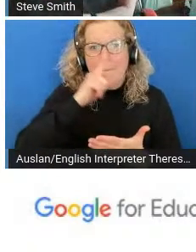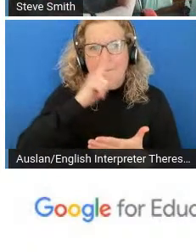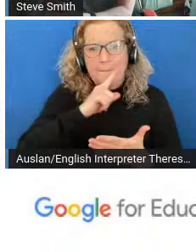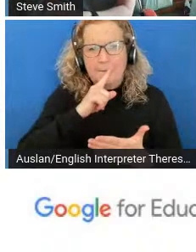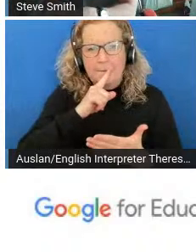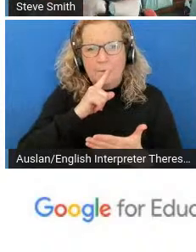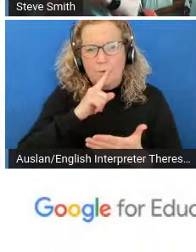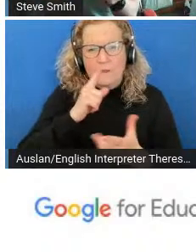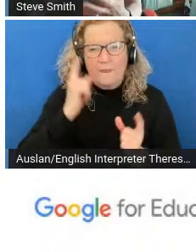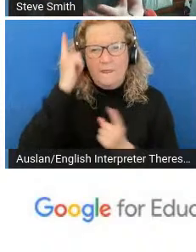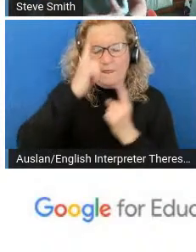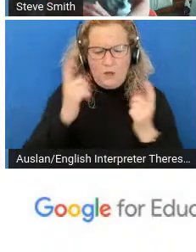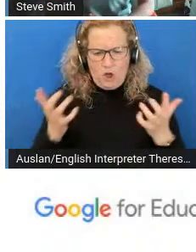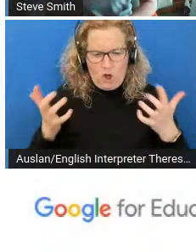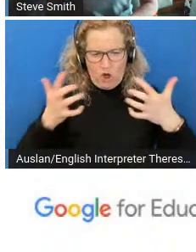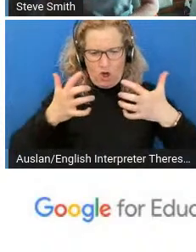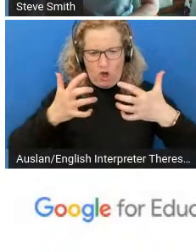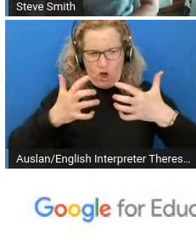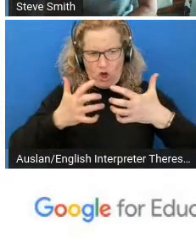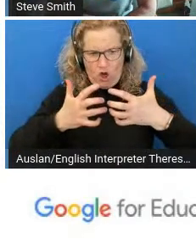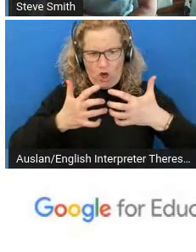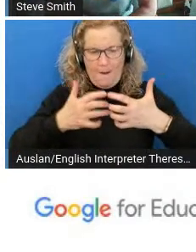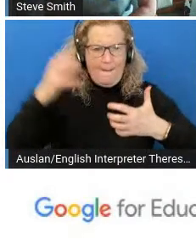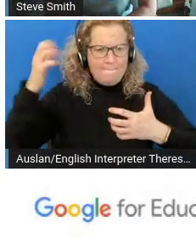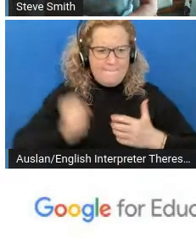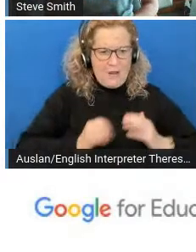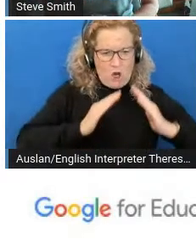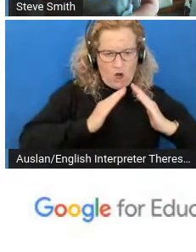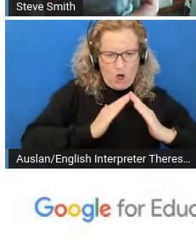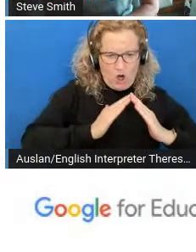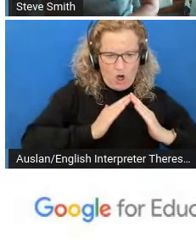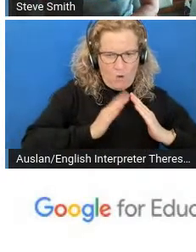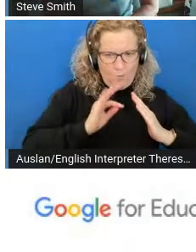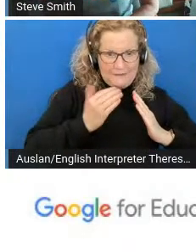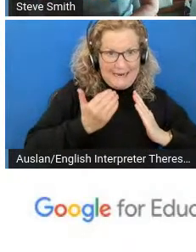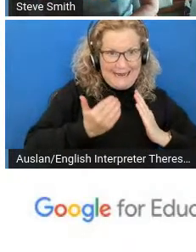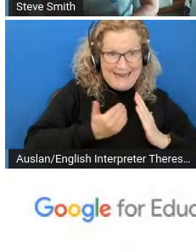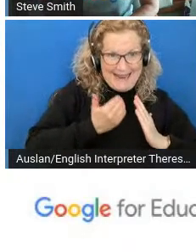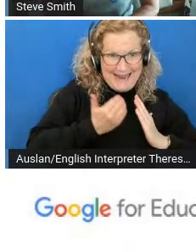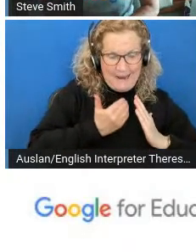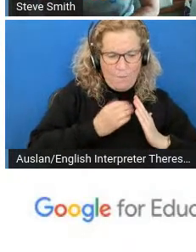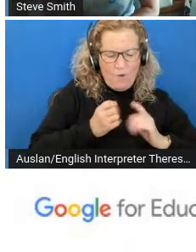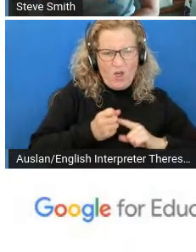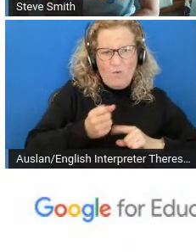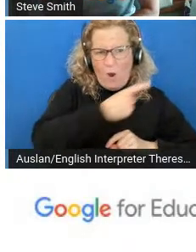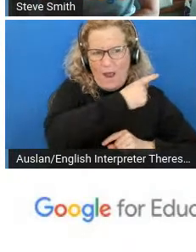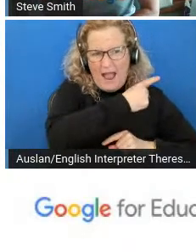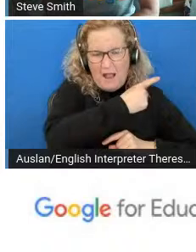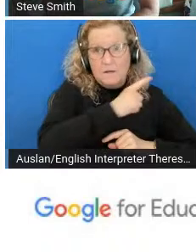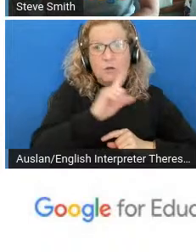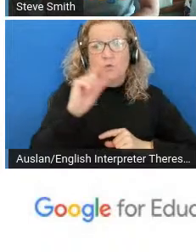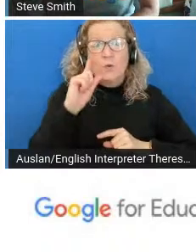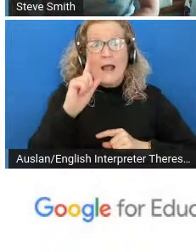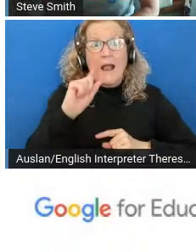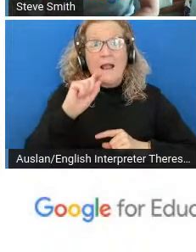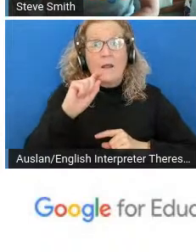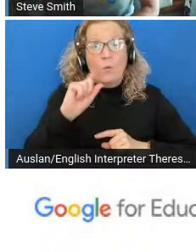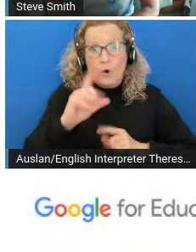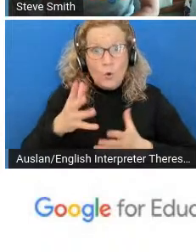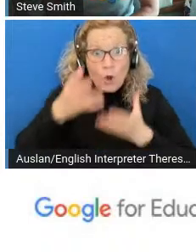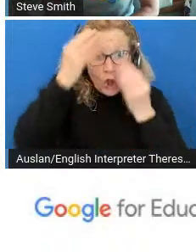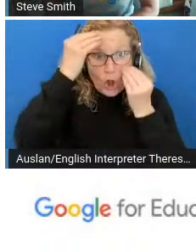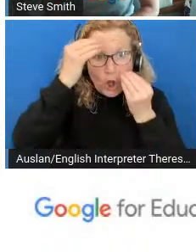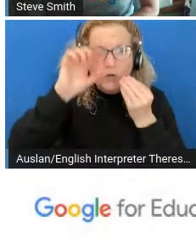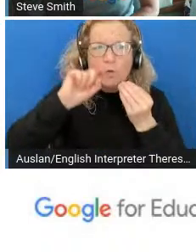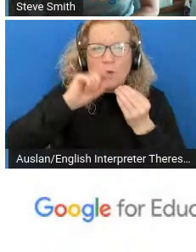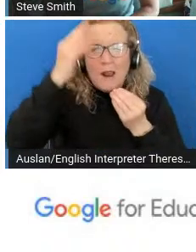I going to keep? And some of the stuff you're going to see here today is definitely the stuff you want to take forward. Absolutely. And I'm just going to put a vote out there that